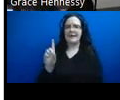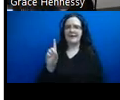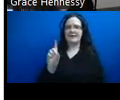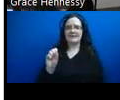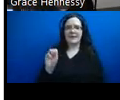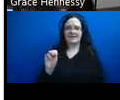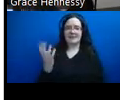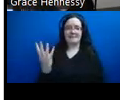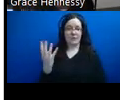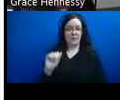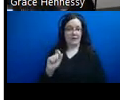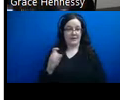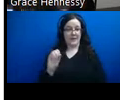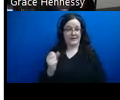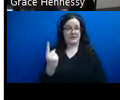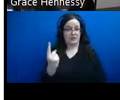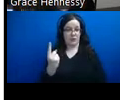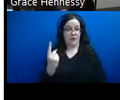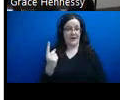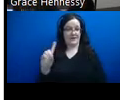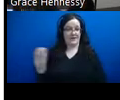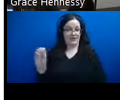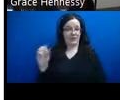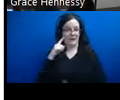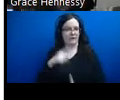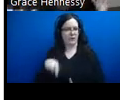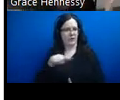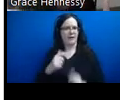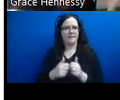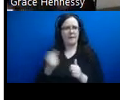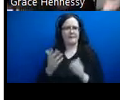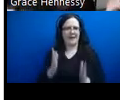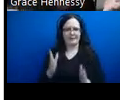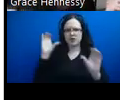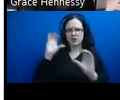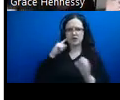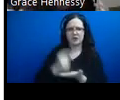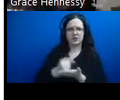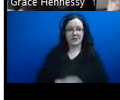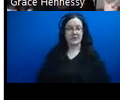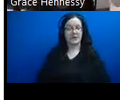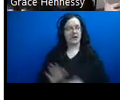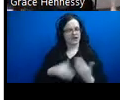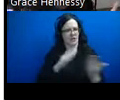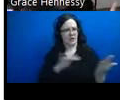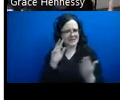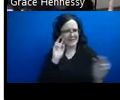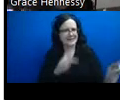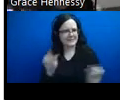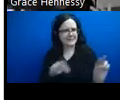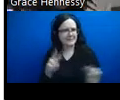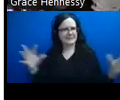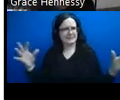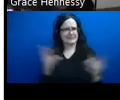Axis 1 diagnosis disorder among treatment-seeking problem gamblers. And when they put all these studies together, they found that 75%